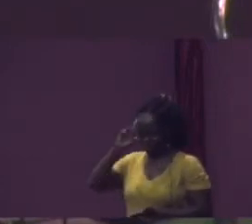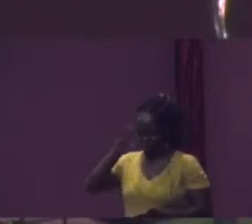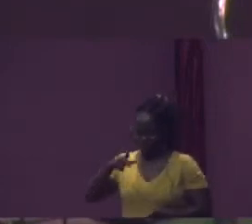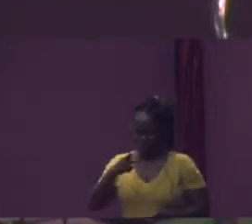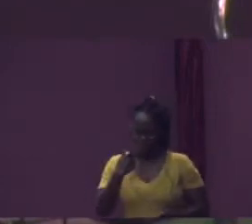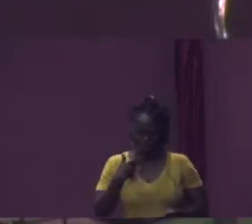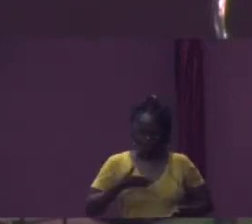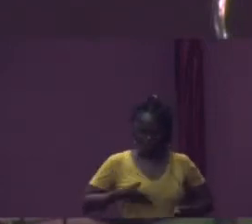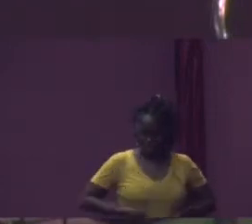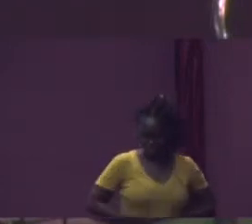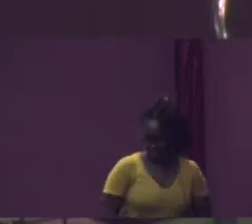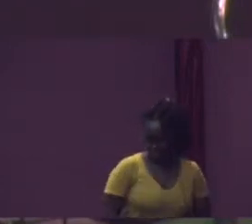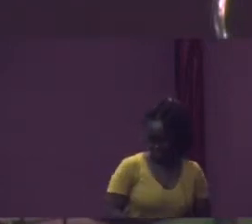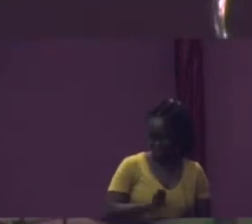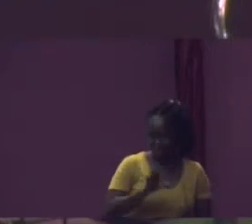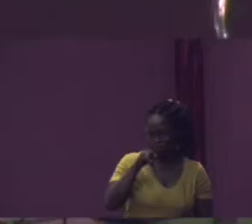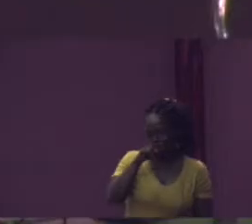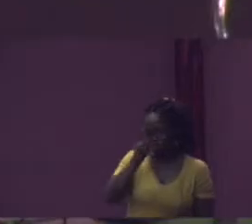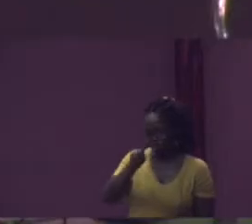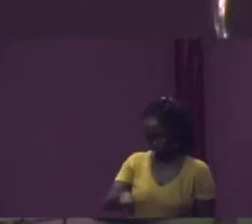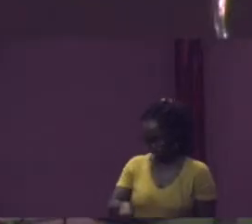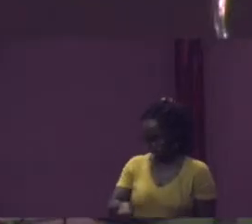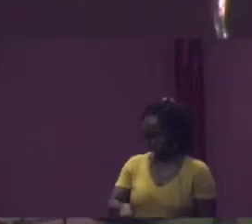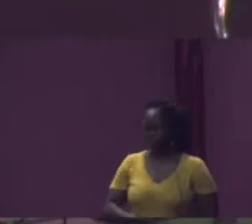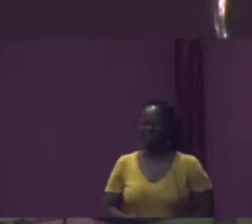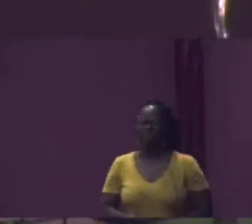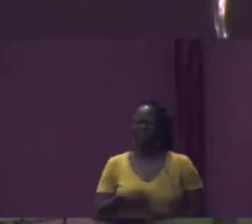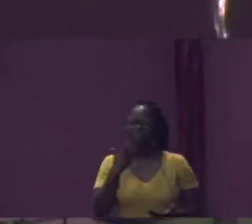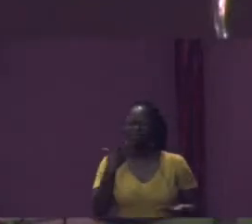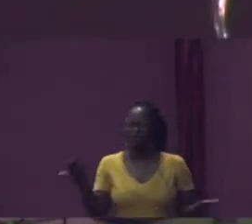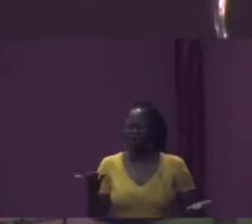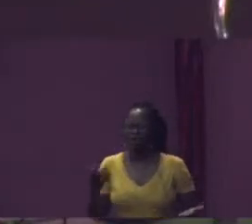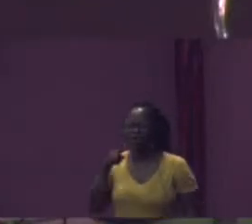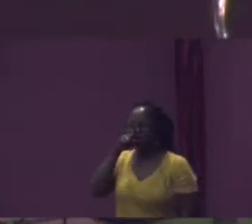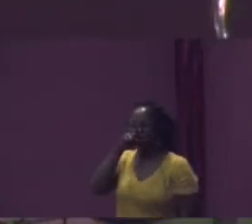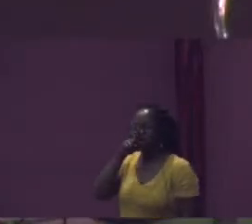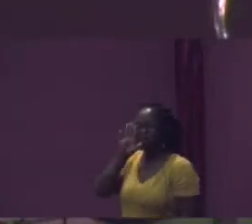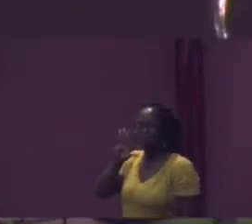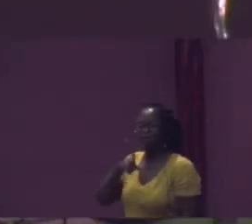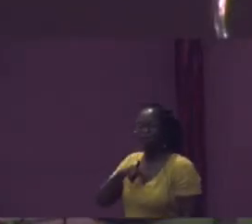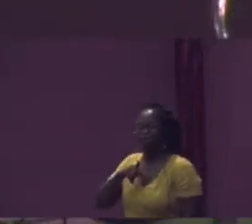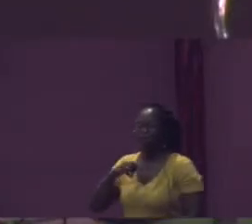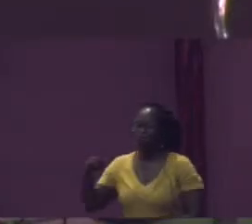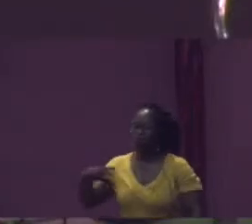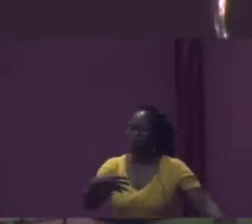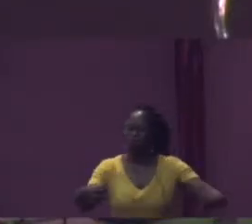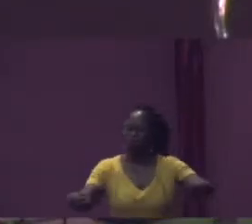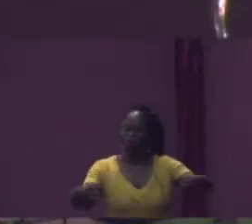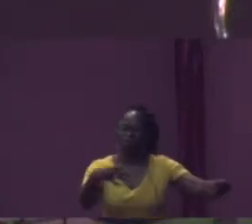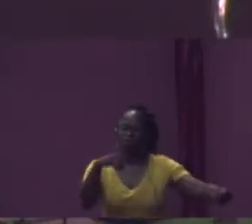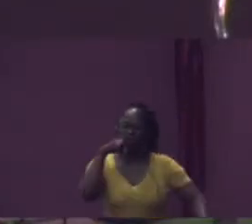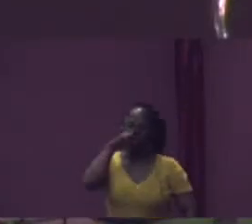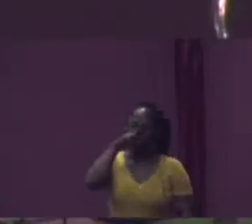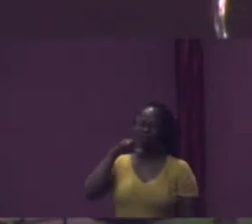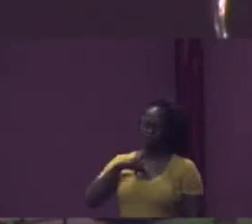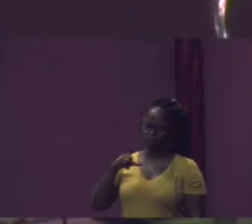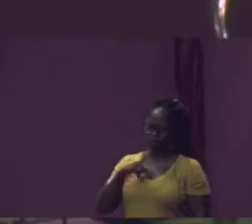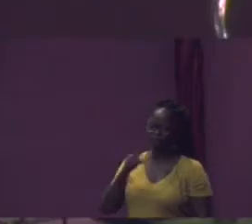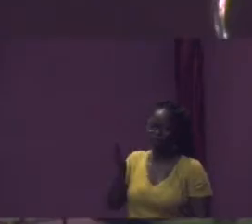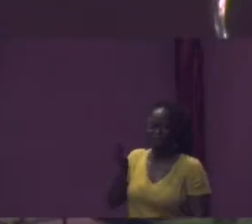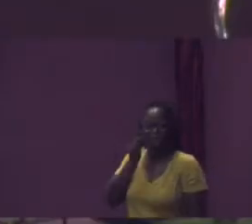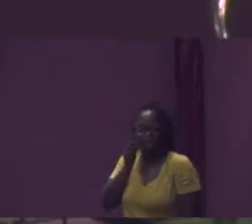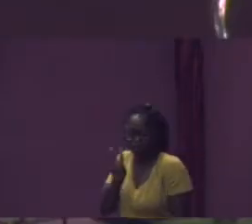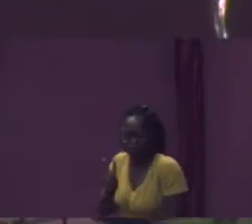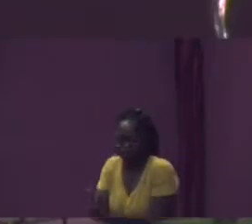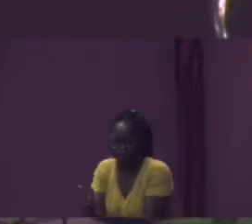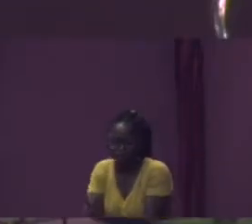introduced new threats. Courts, seeking to protect patients from poor medical practices, could steer doctors away from